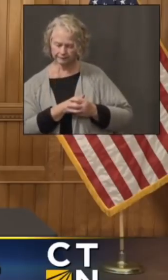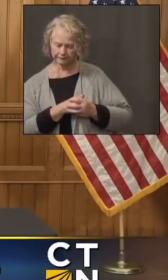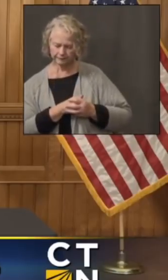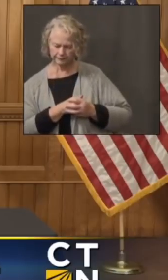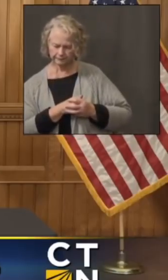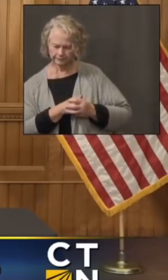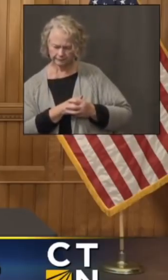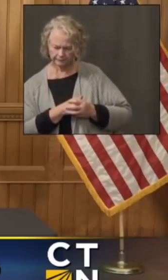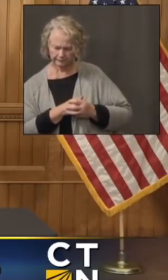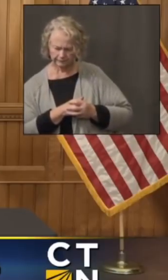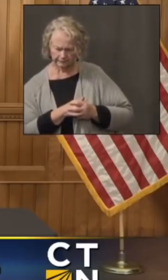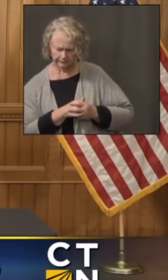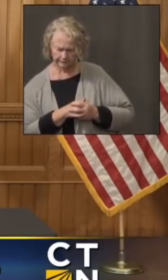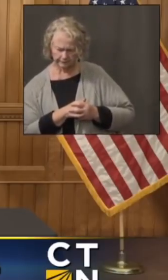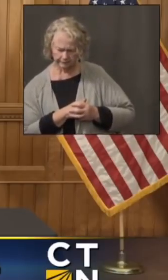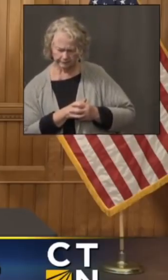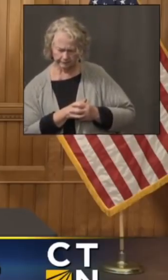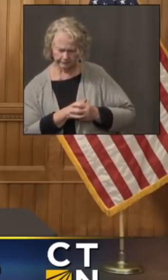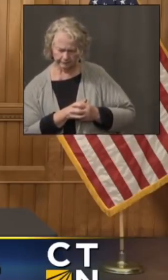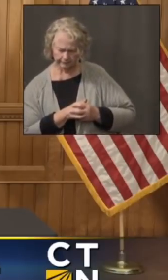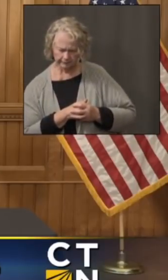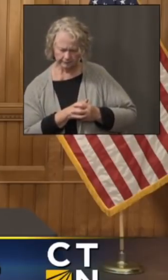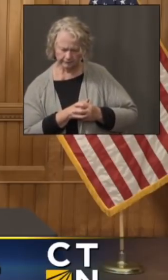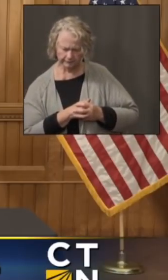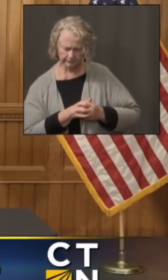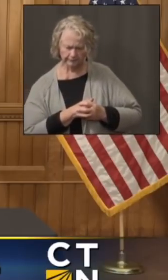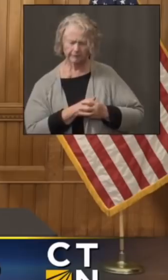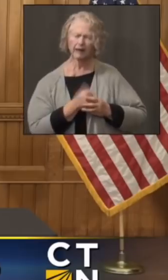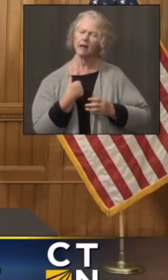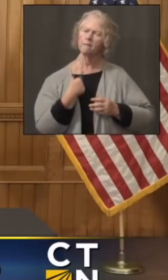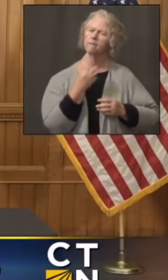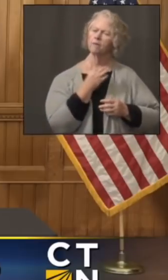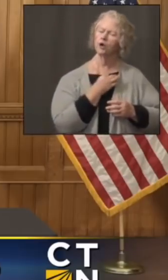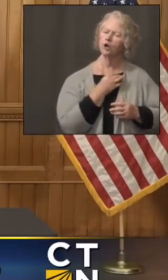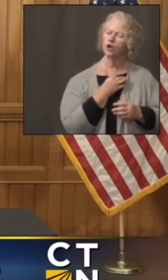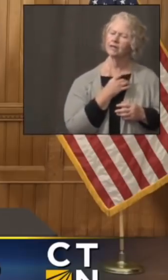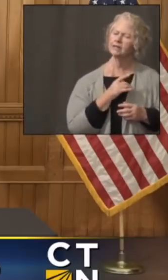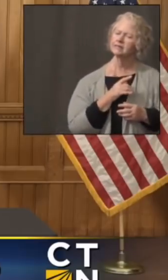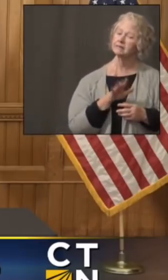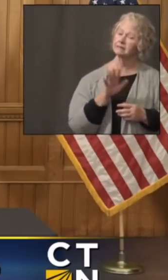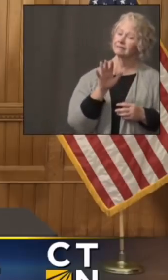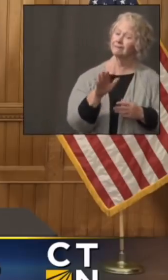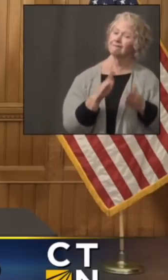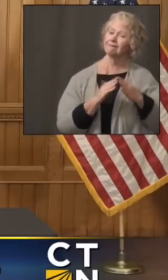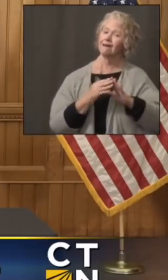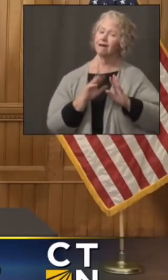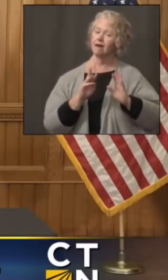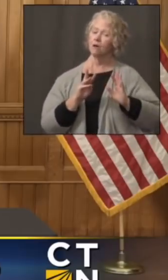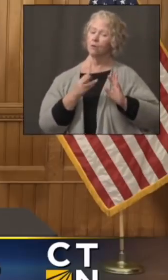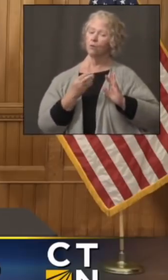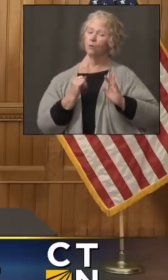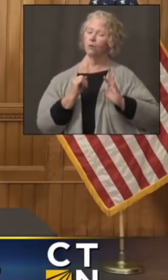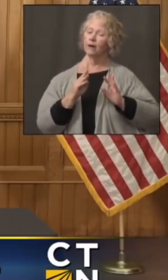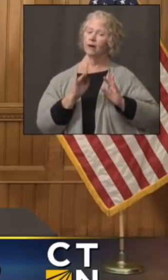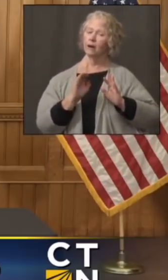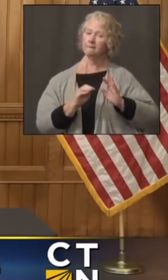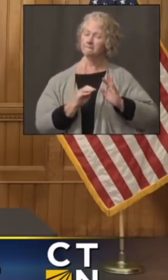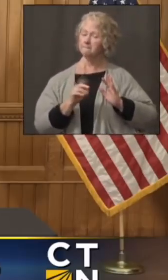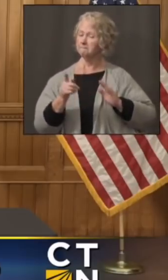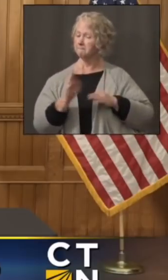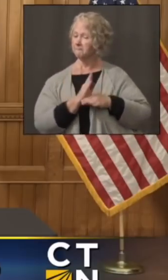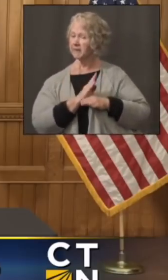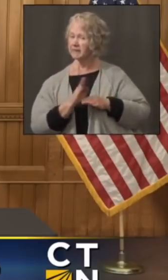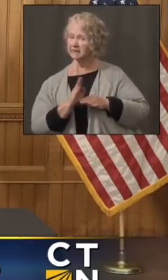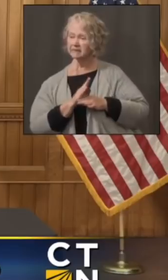I was wondering, what was the reaction in Windham to businesses, particularly, I